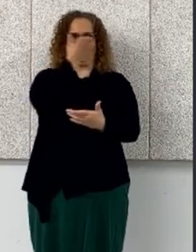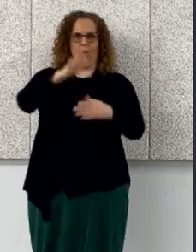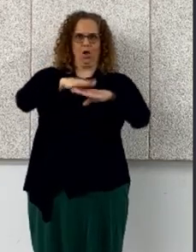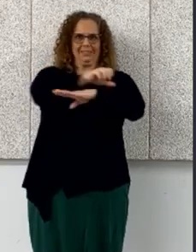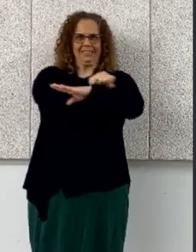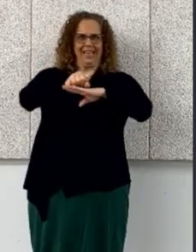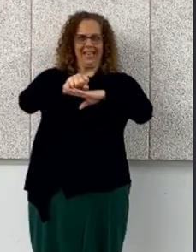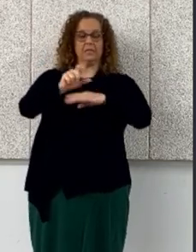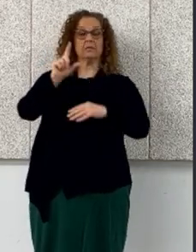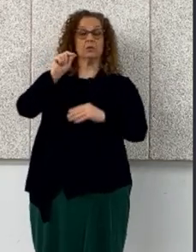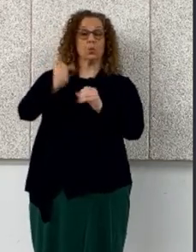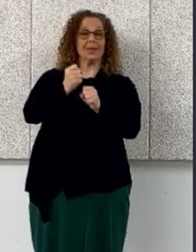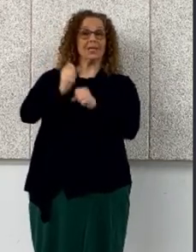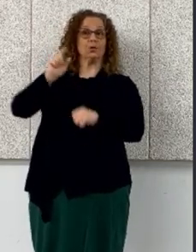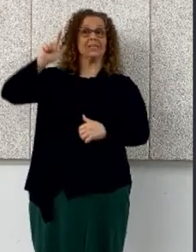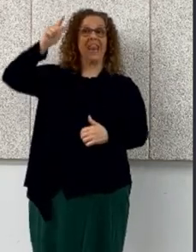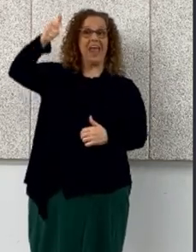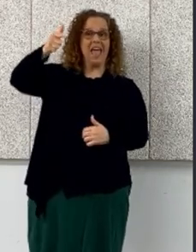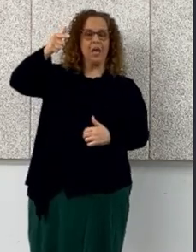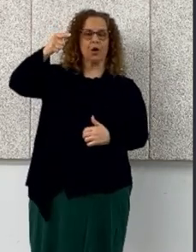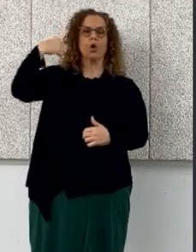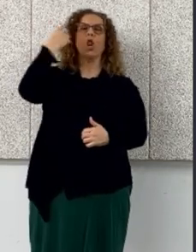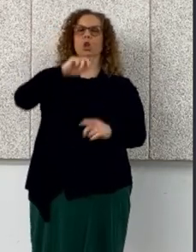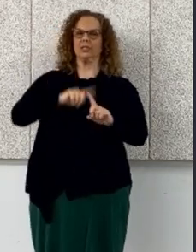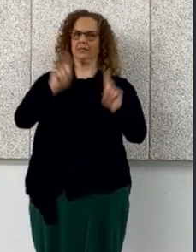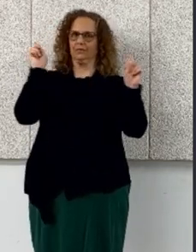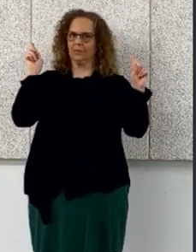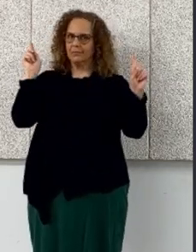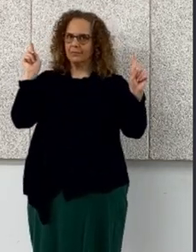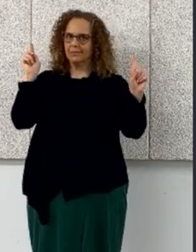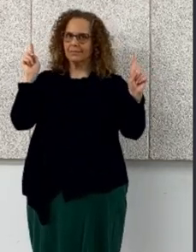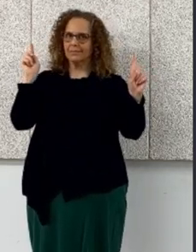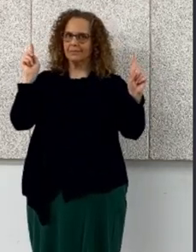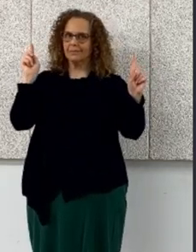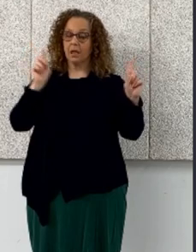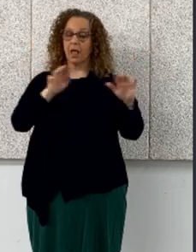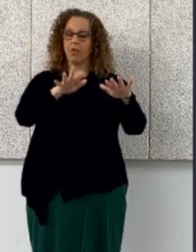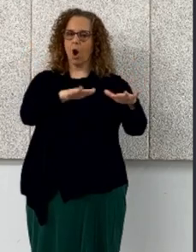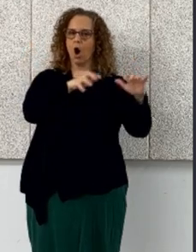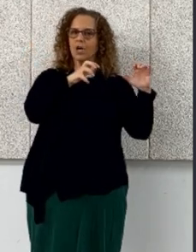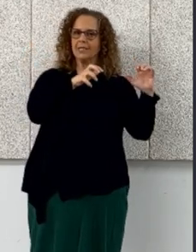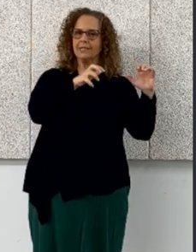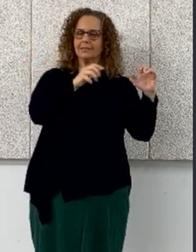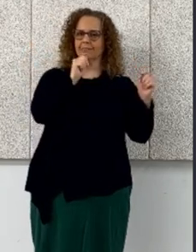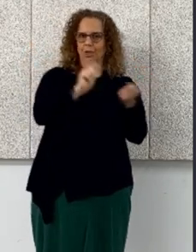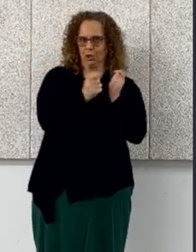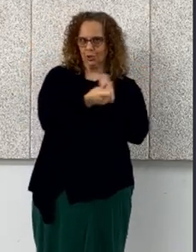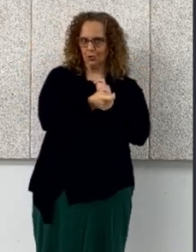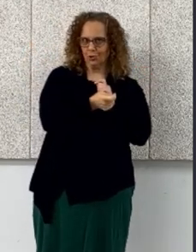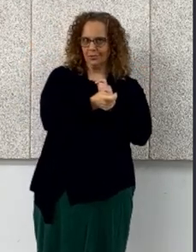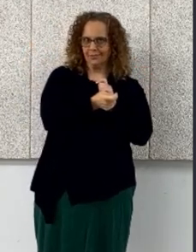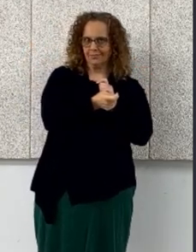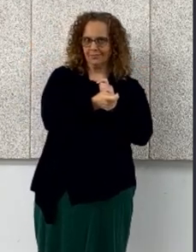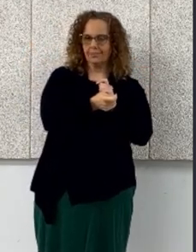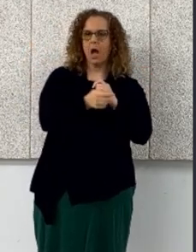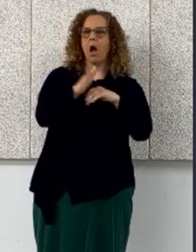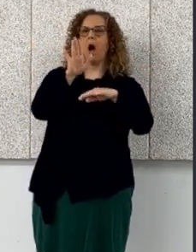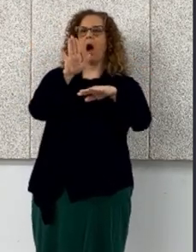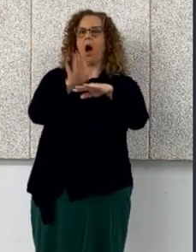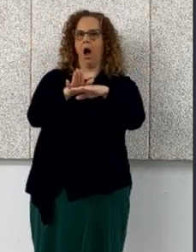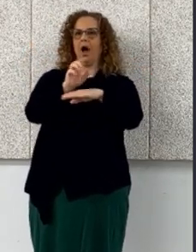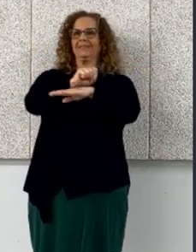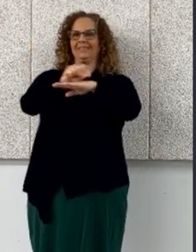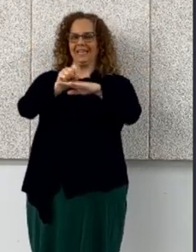years later, the landscape looks really different, mm-hmm. but the audience doesn't. Yep. And the reason I believe that it's